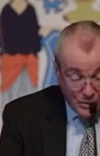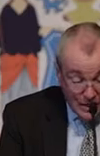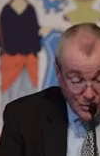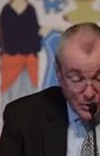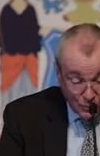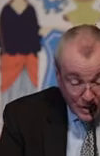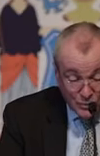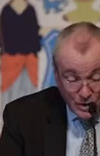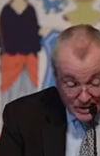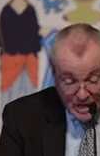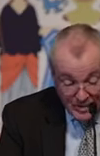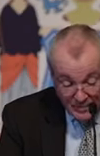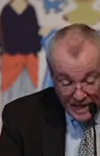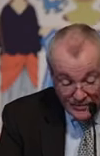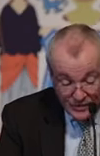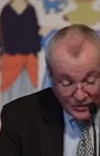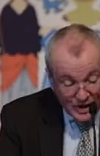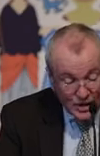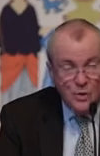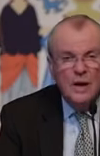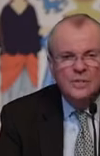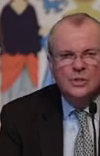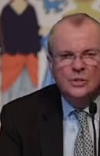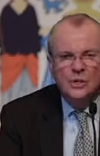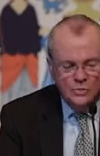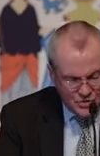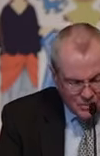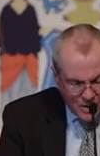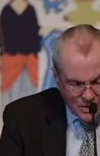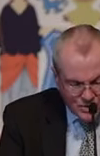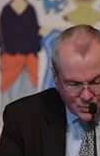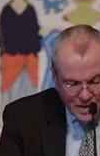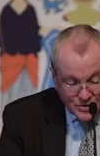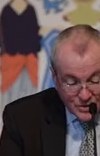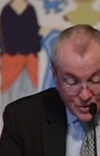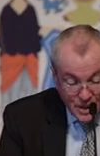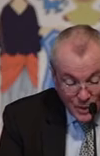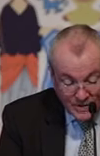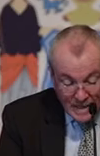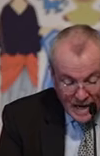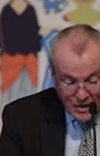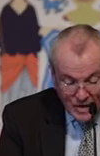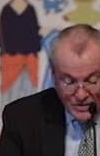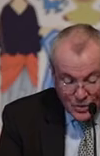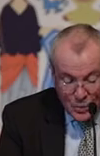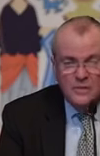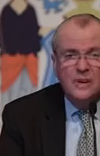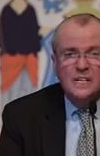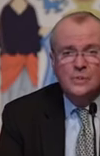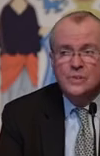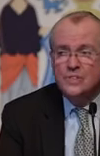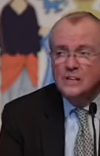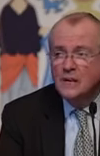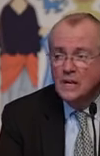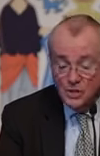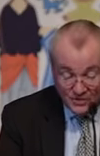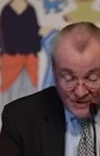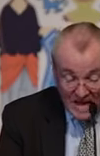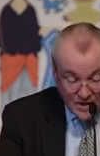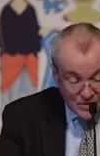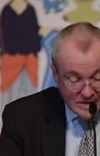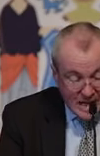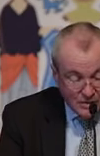or railroad retirement benefits, you have until noon tomorrow to register with the IRS to qualify to receive